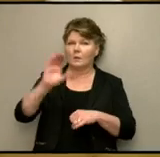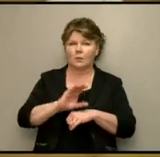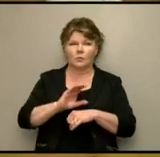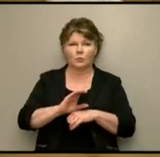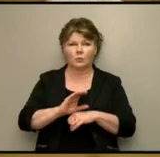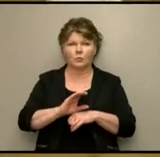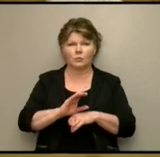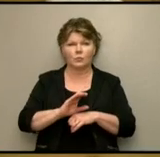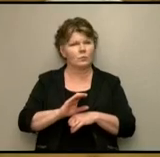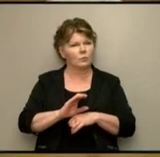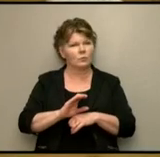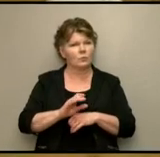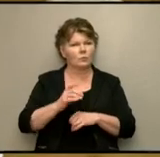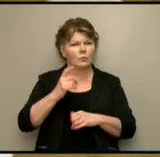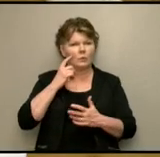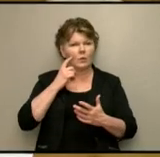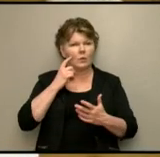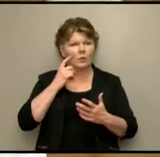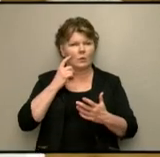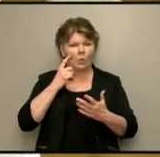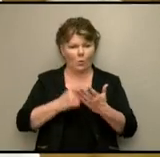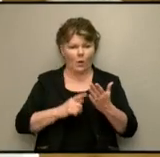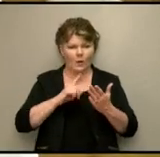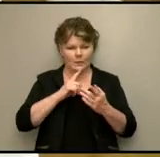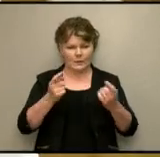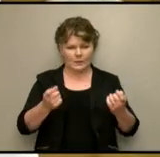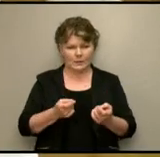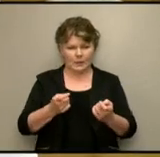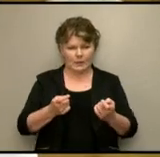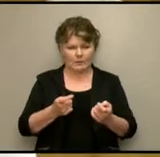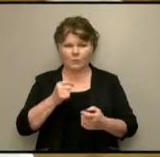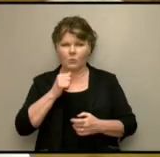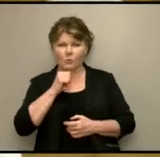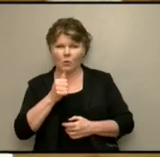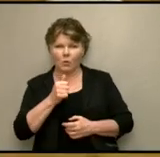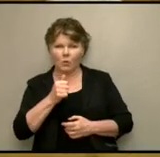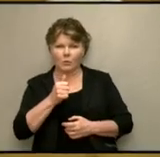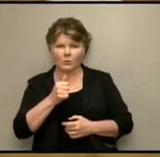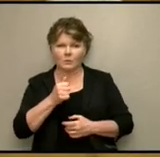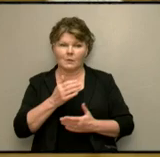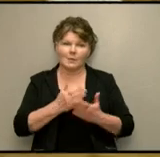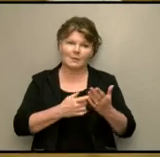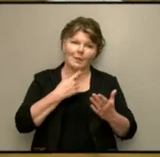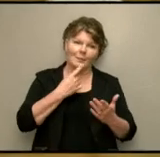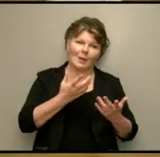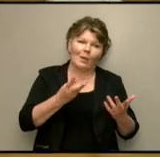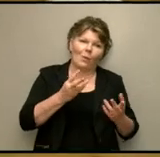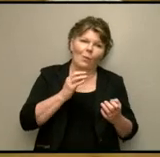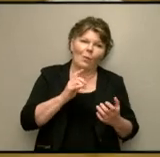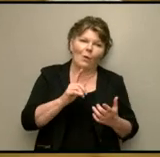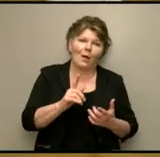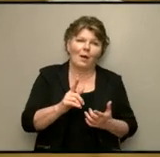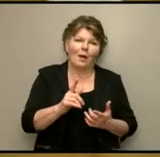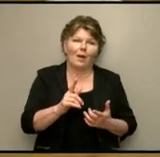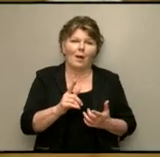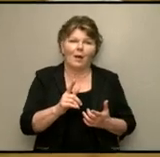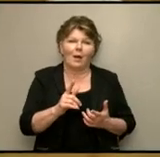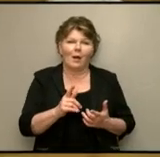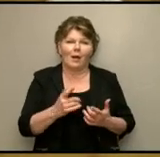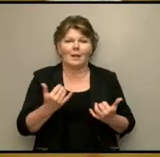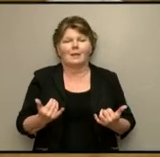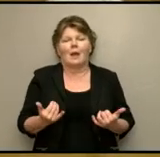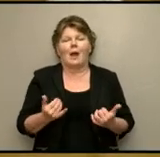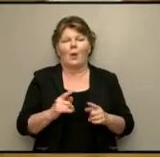thought is that we can say what is a sin and what isn't. Some justify it by pretending it's different